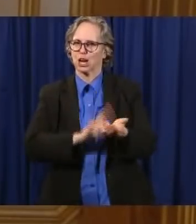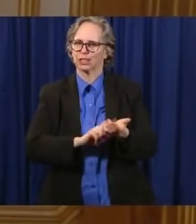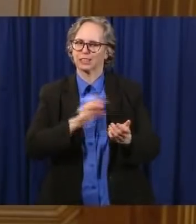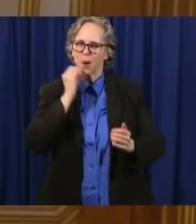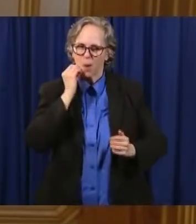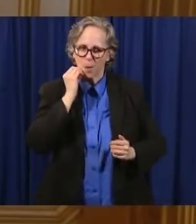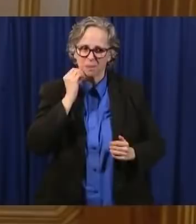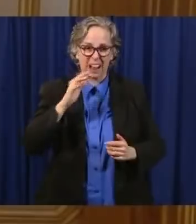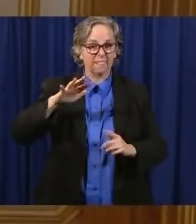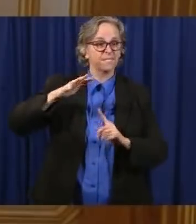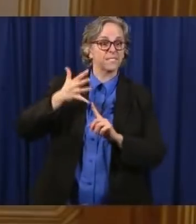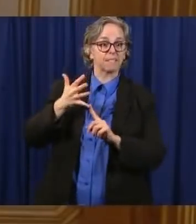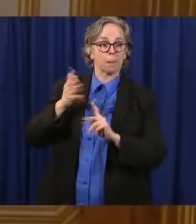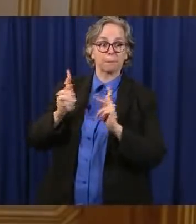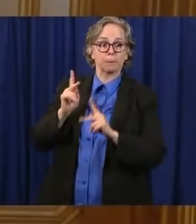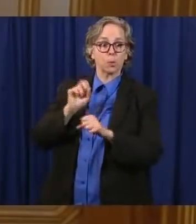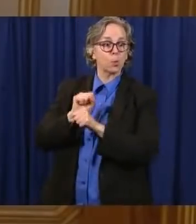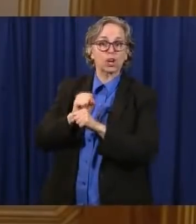in our prisons.